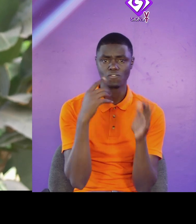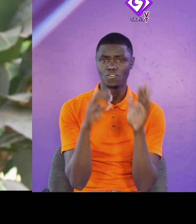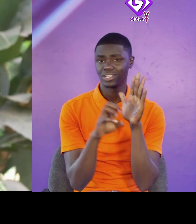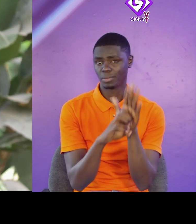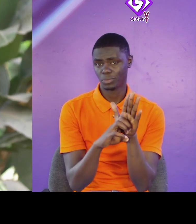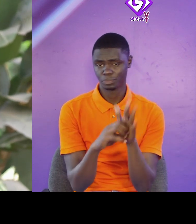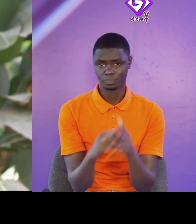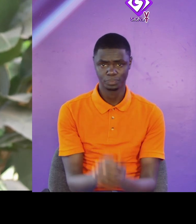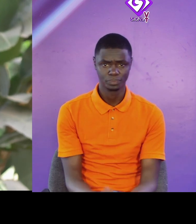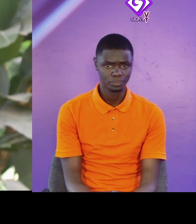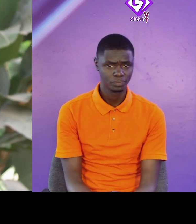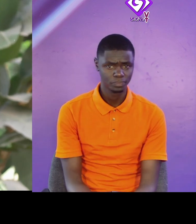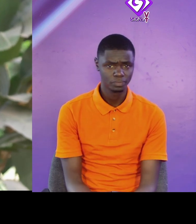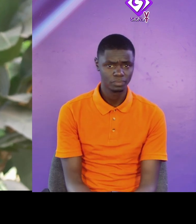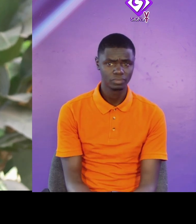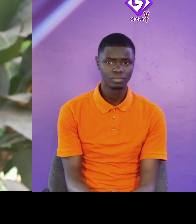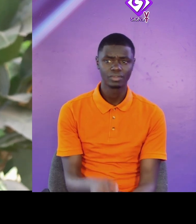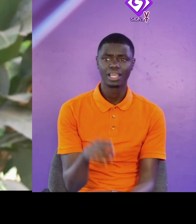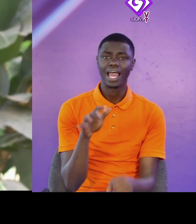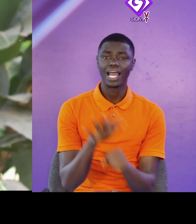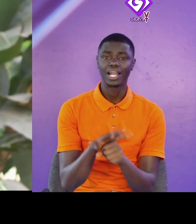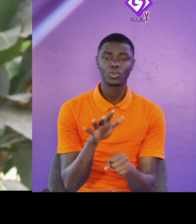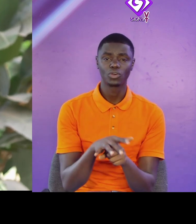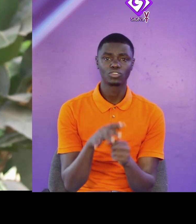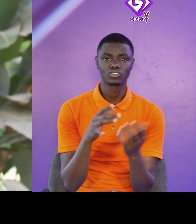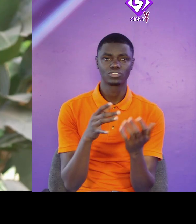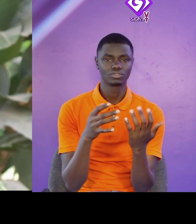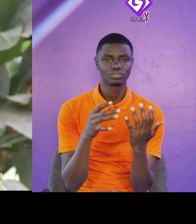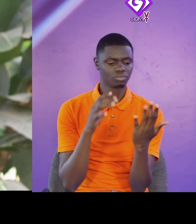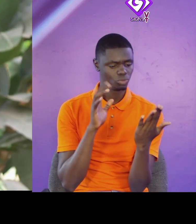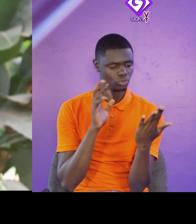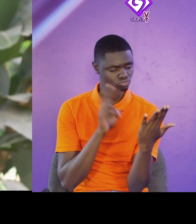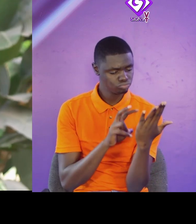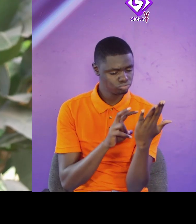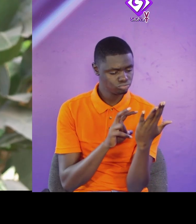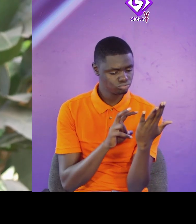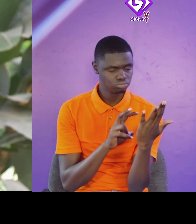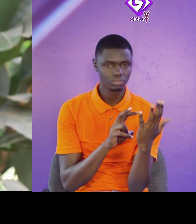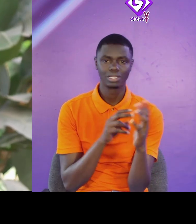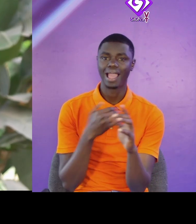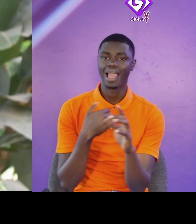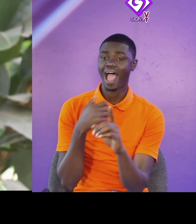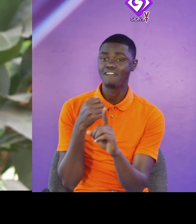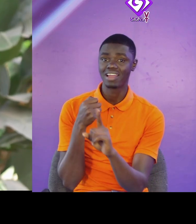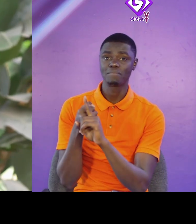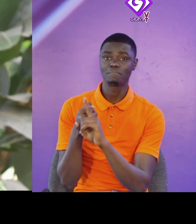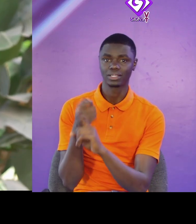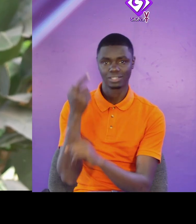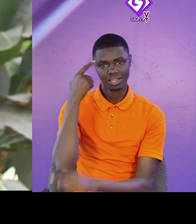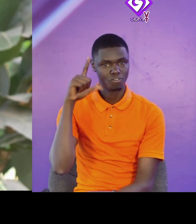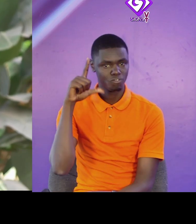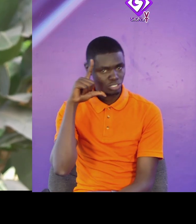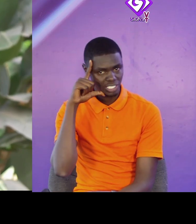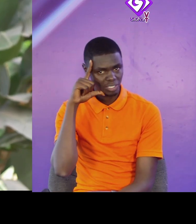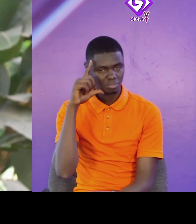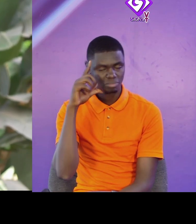example, the amount of screen time people are using has an impact on the sleep, because we